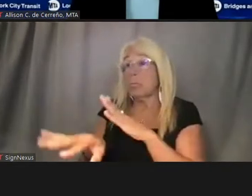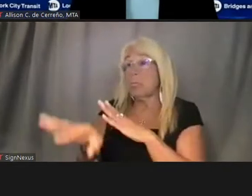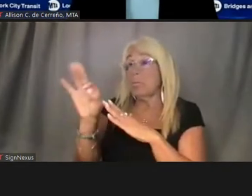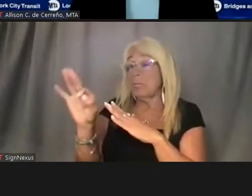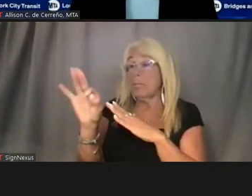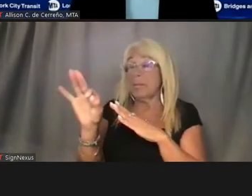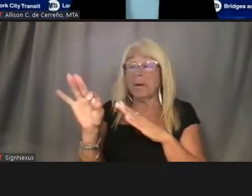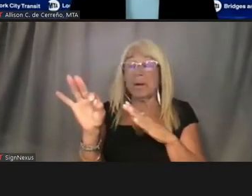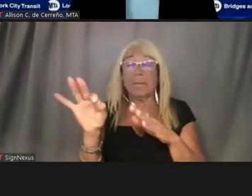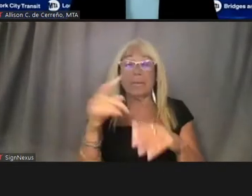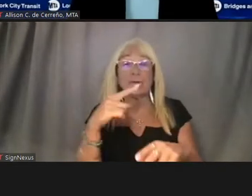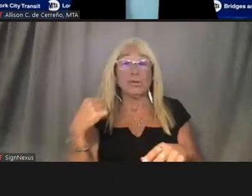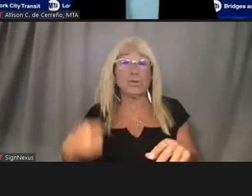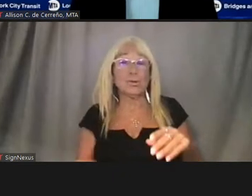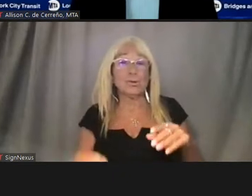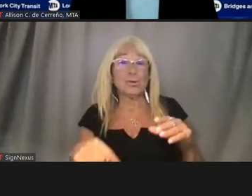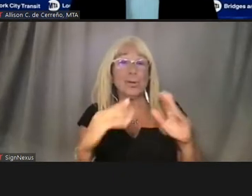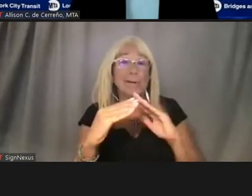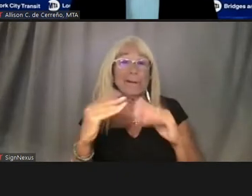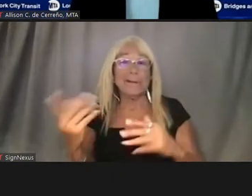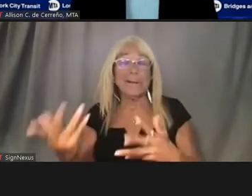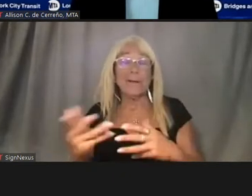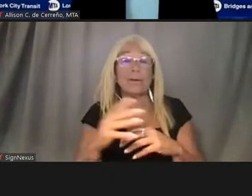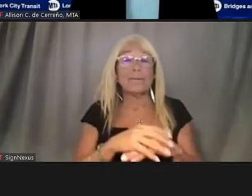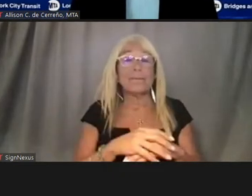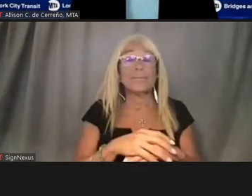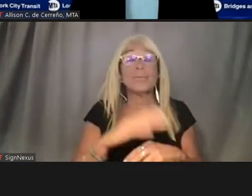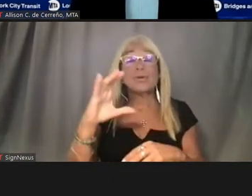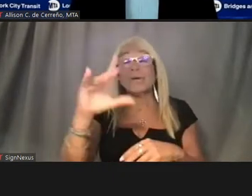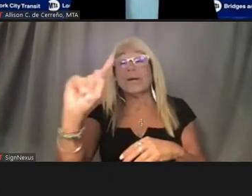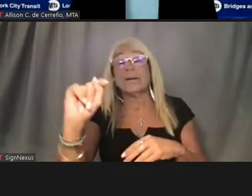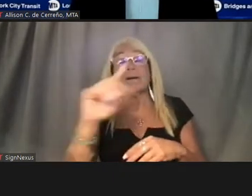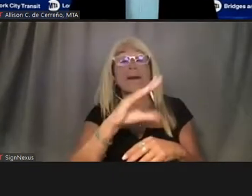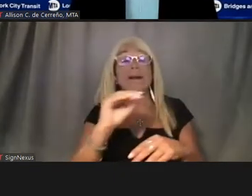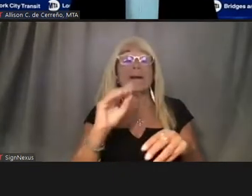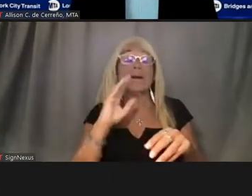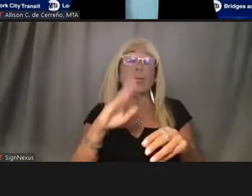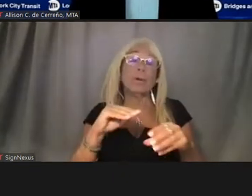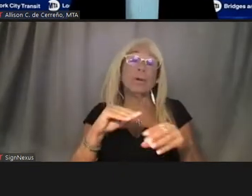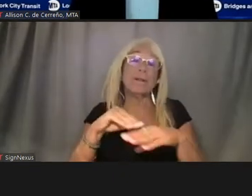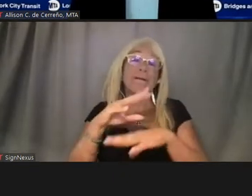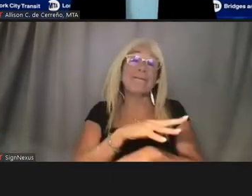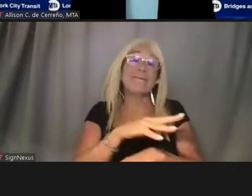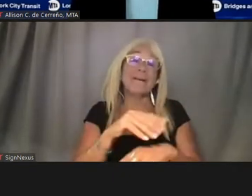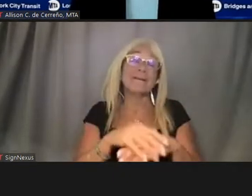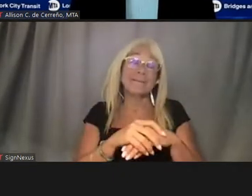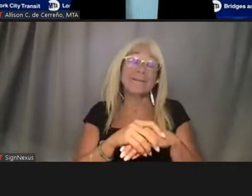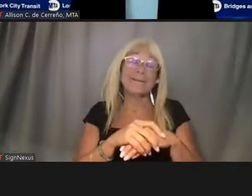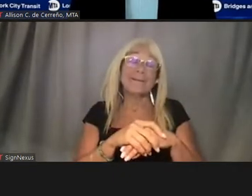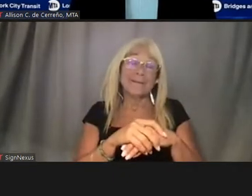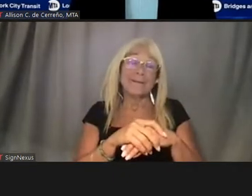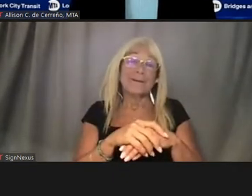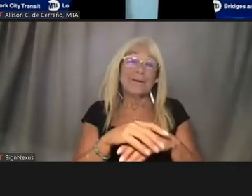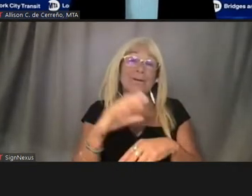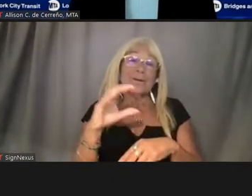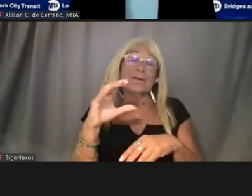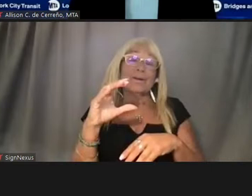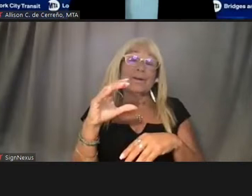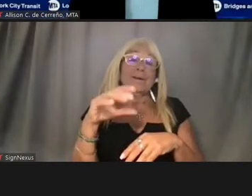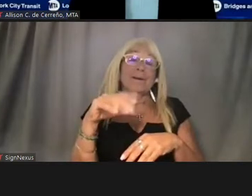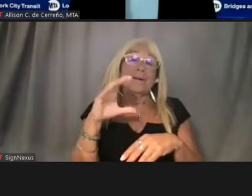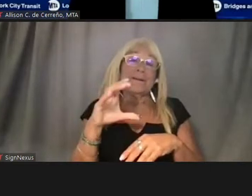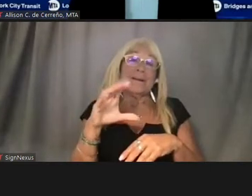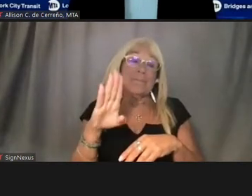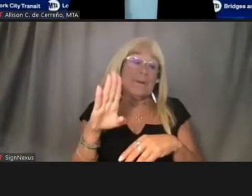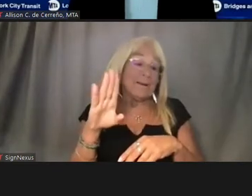lastly it would hopefully impact the restaurant business in the CBD which are already struggling to to the